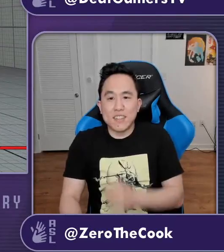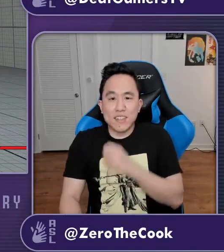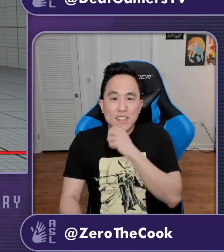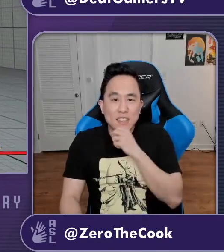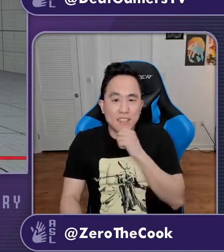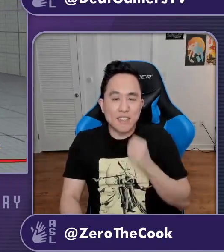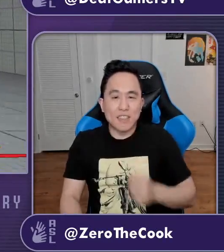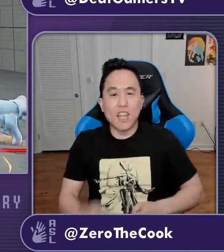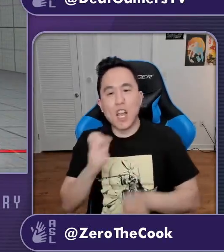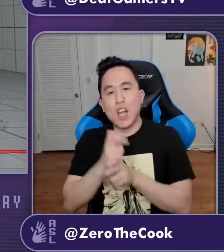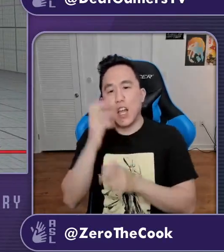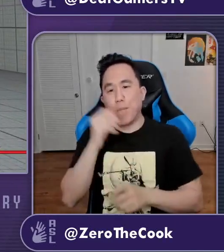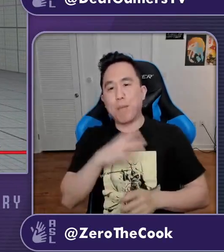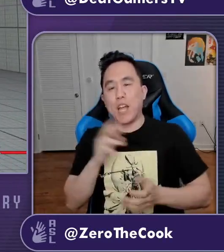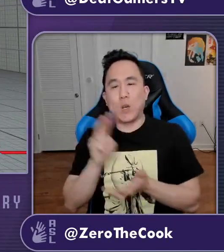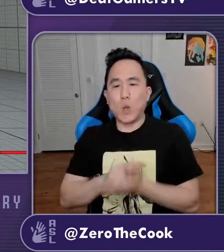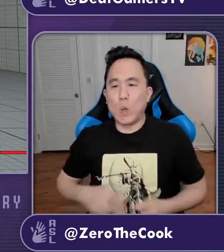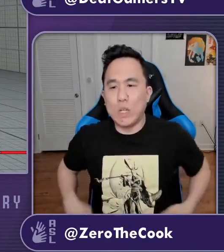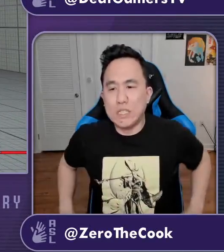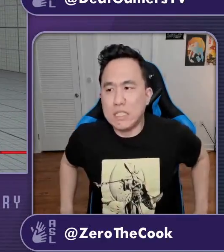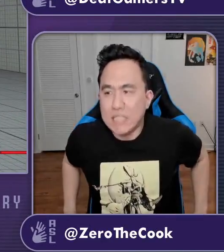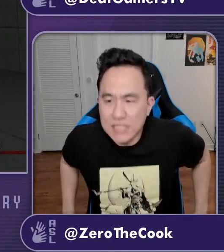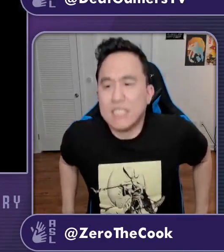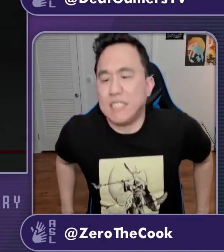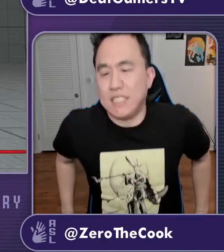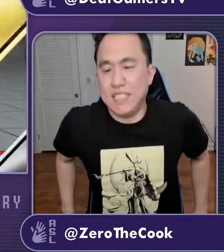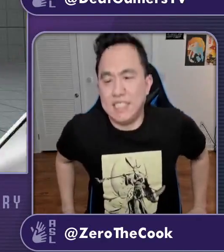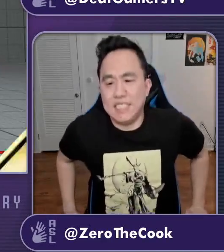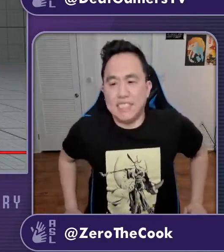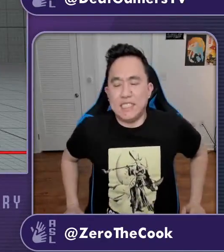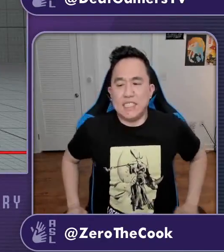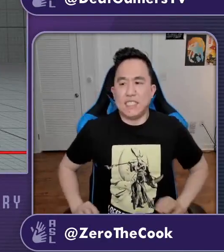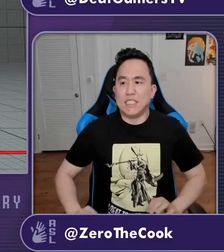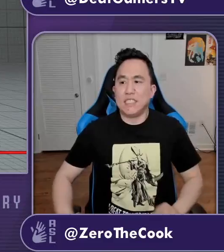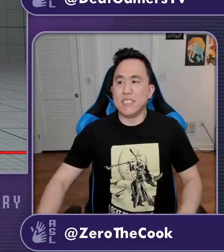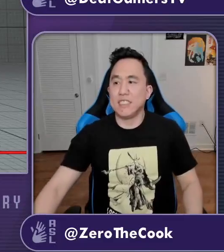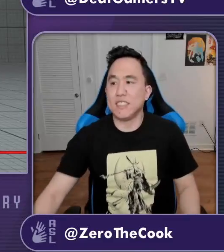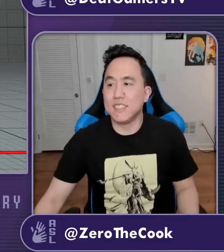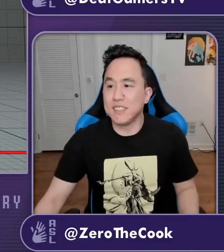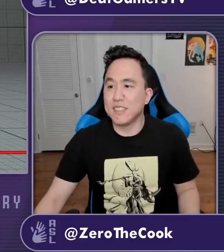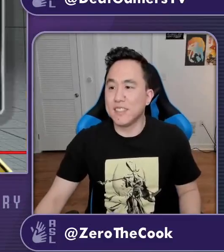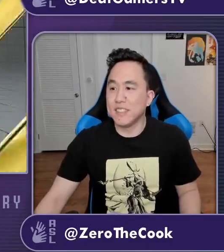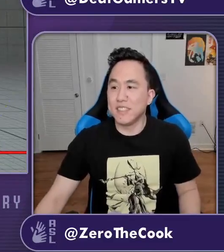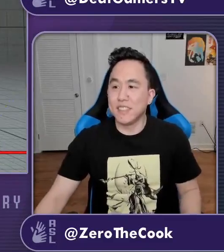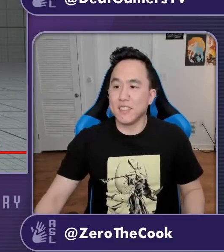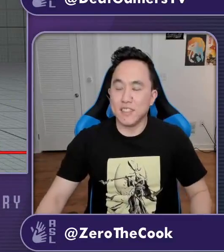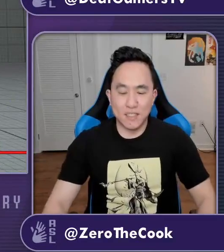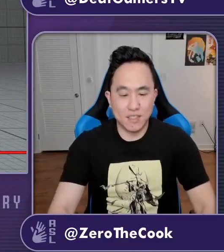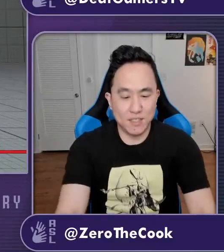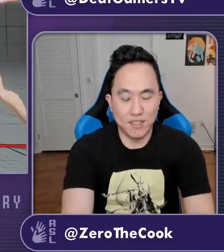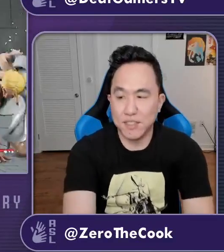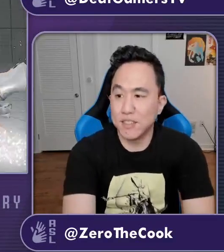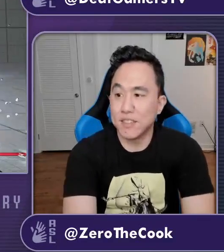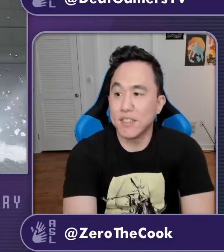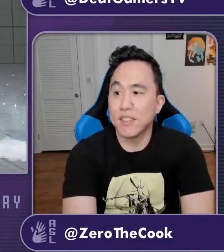And just keep poking. Chases him down. Yeah. Round two. Fight.